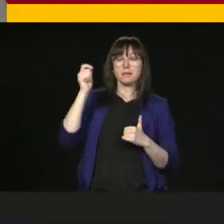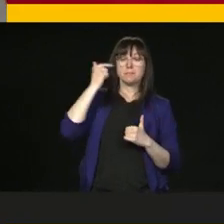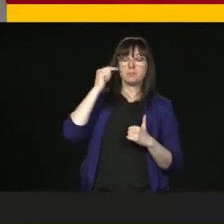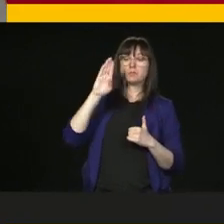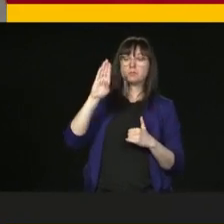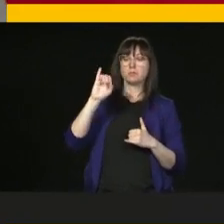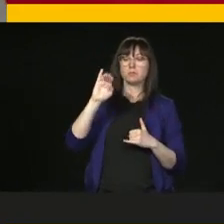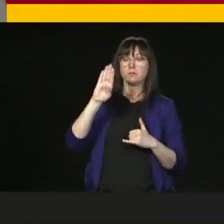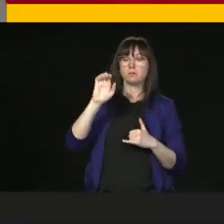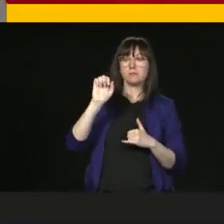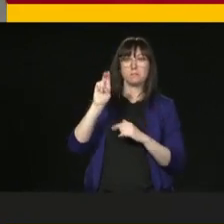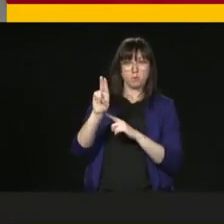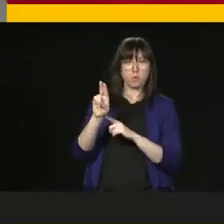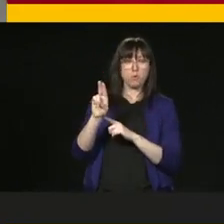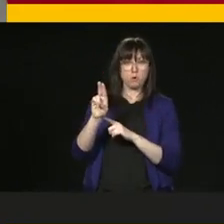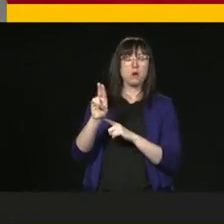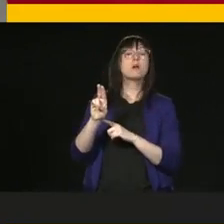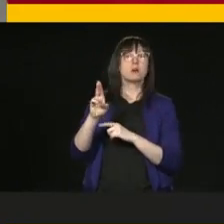the agri-food sector.